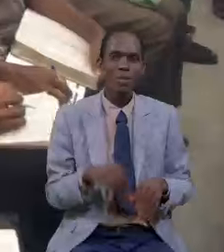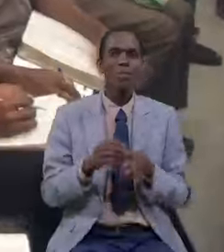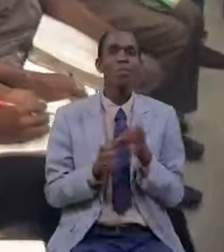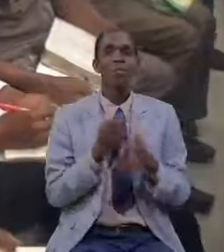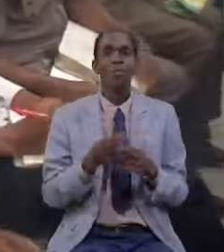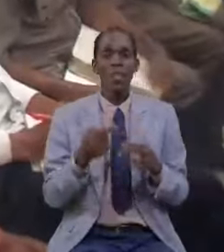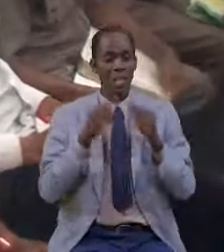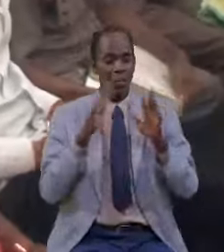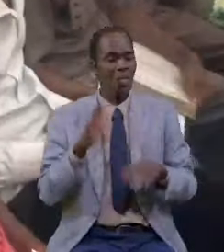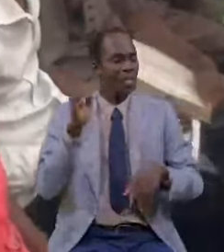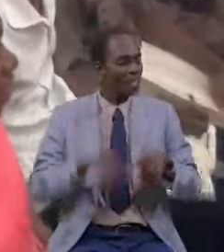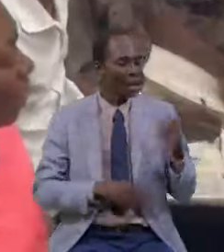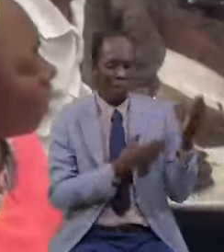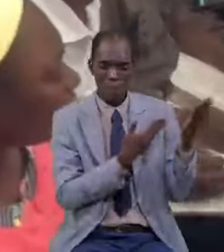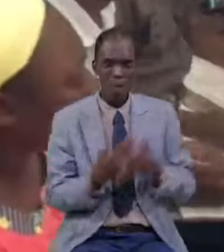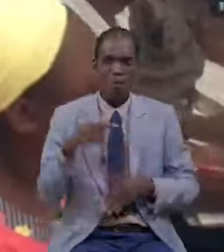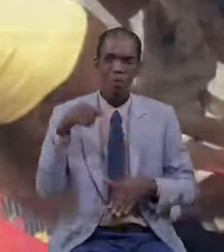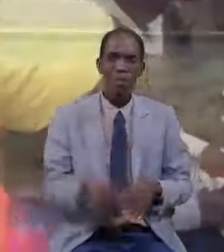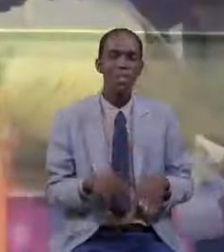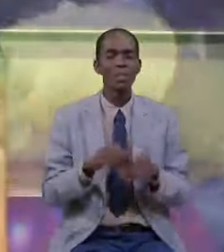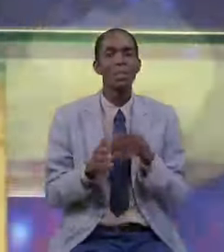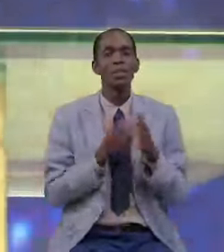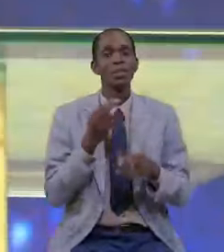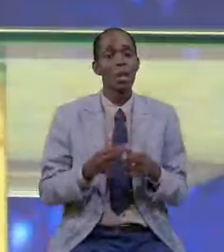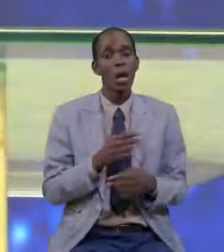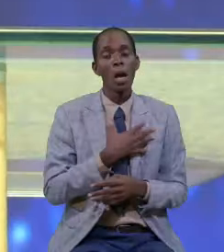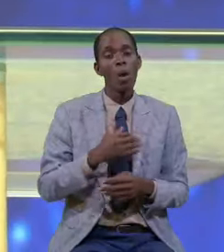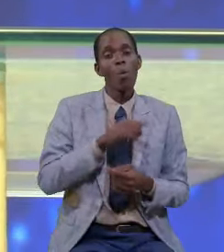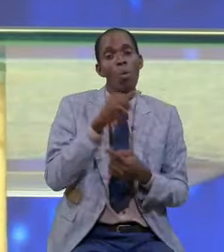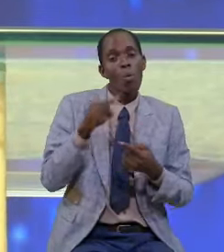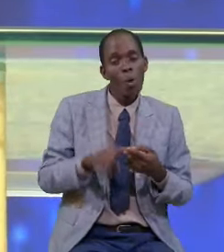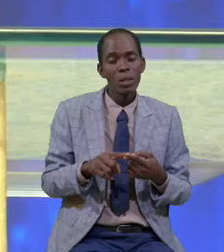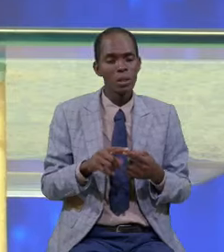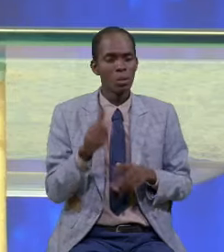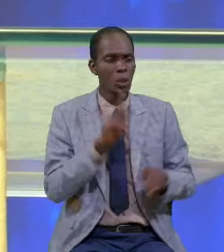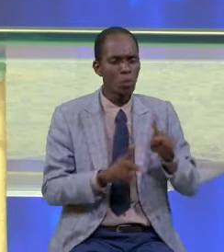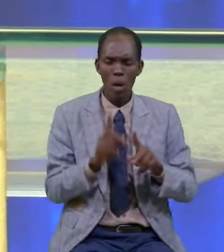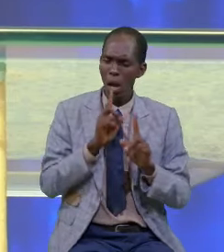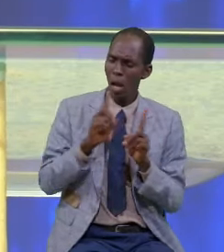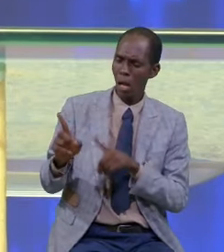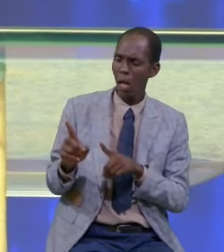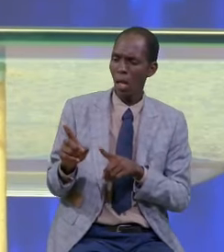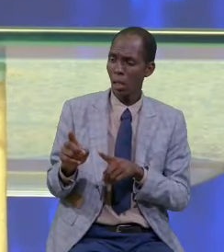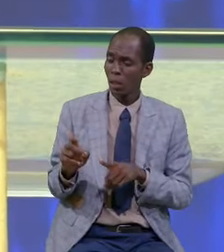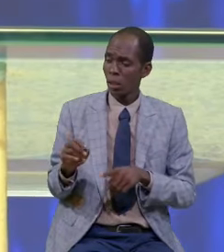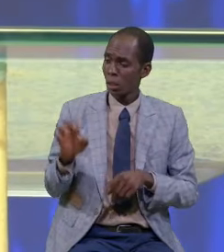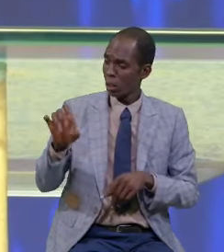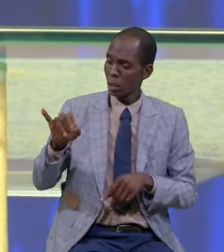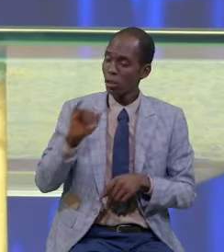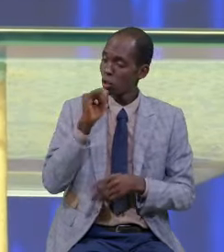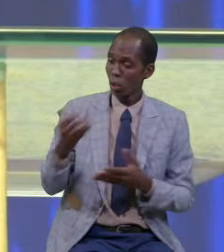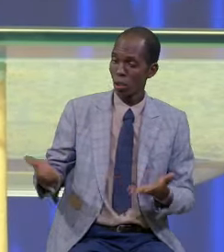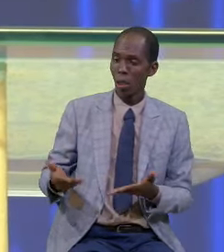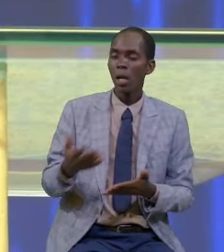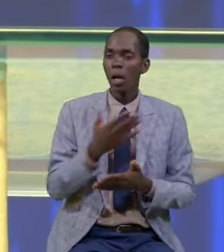not bring you down. And when they said he's not there, he took an oath of the kingdom